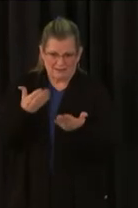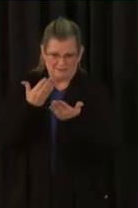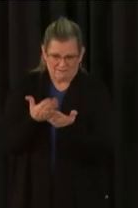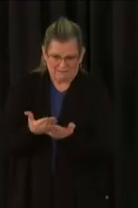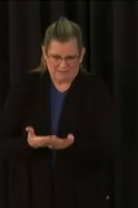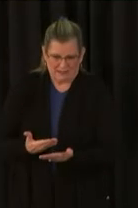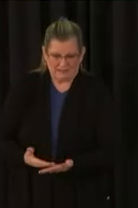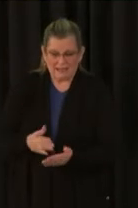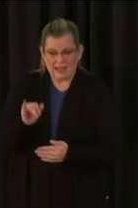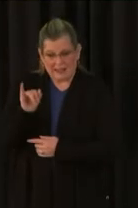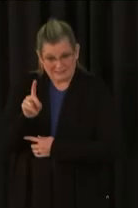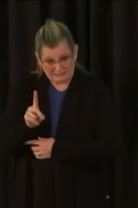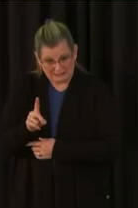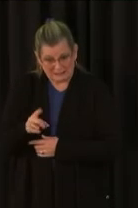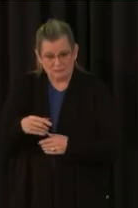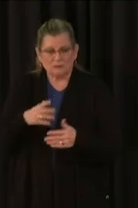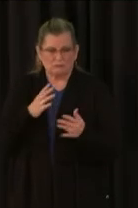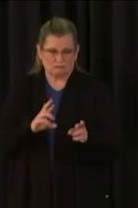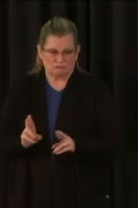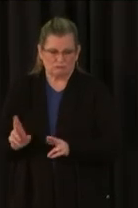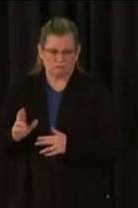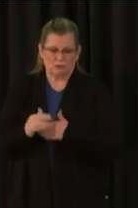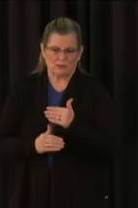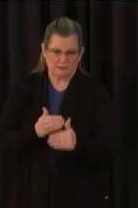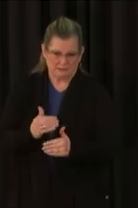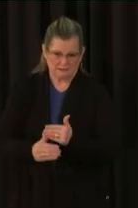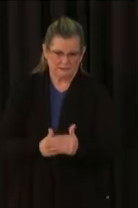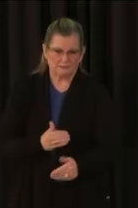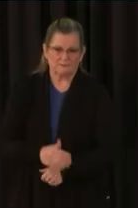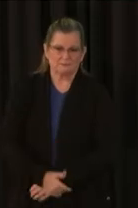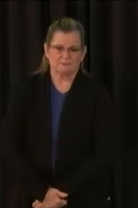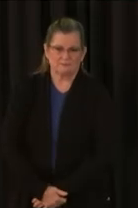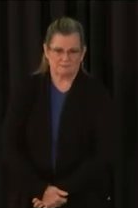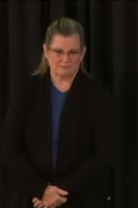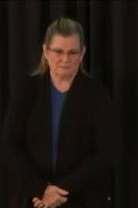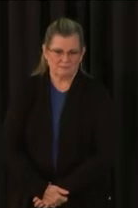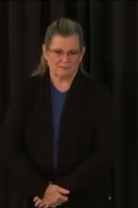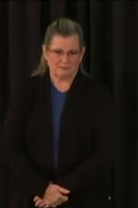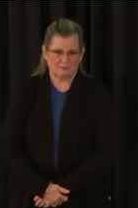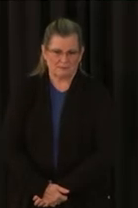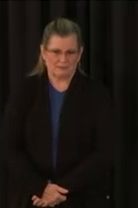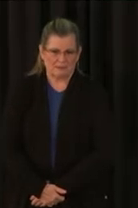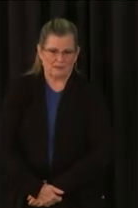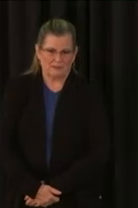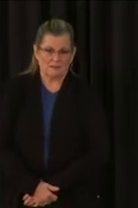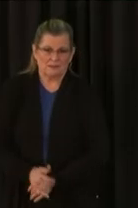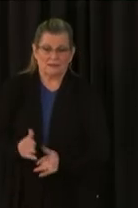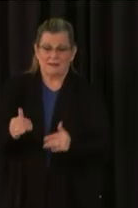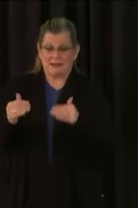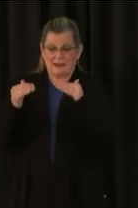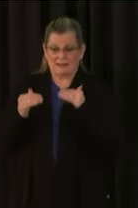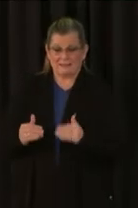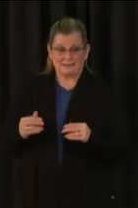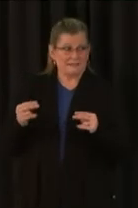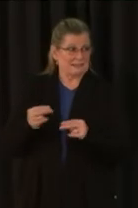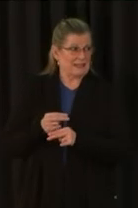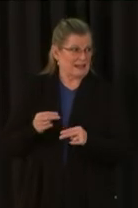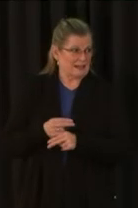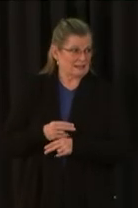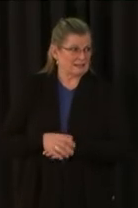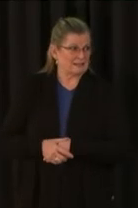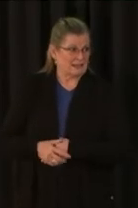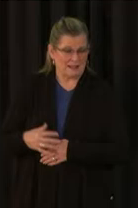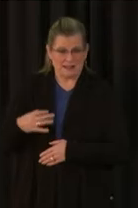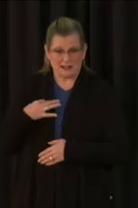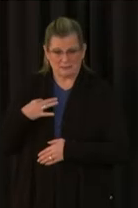is also a part of this process, and basic business license if applicable. Going on to the next. Eligible